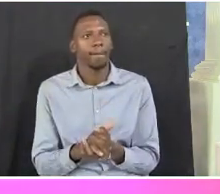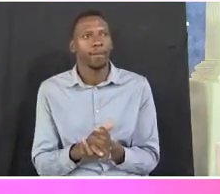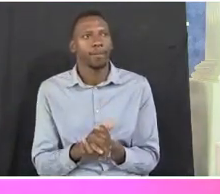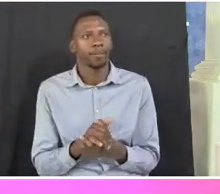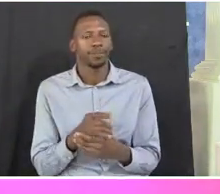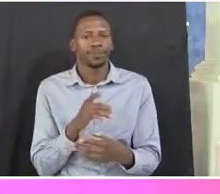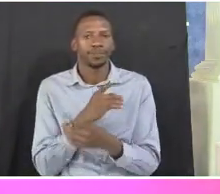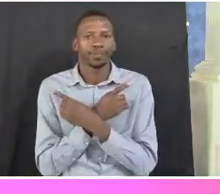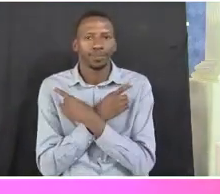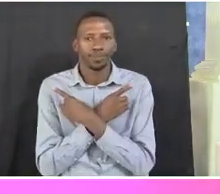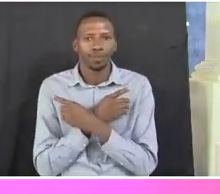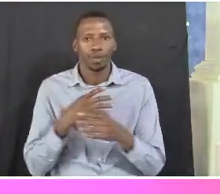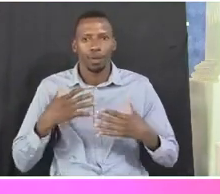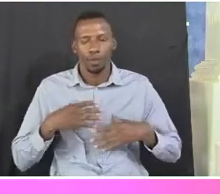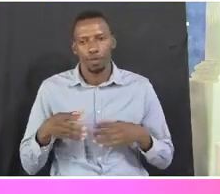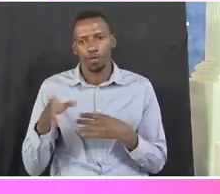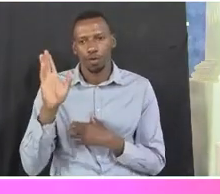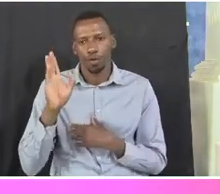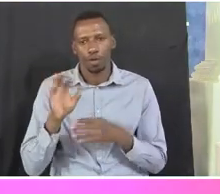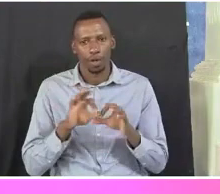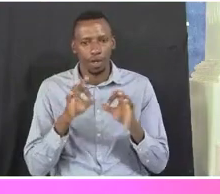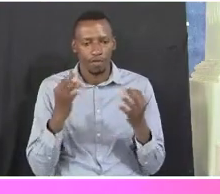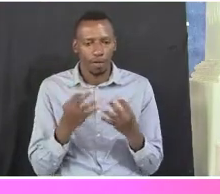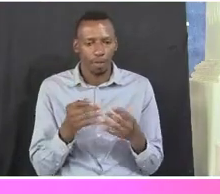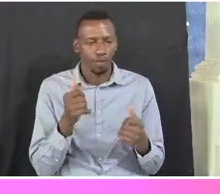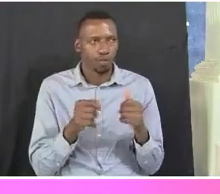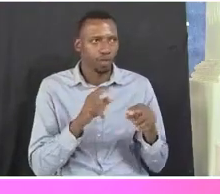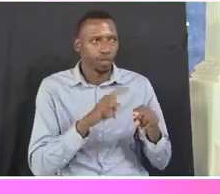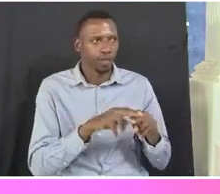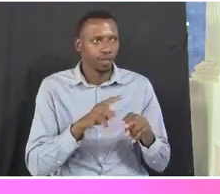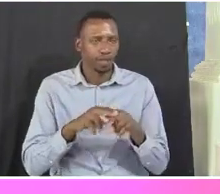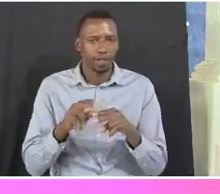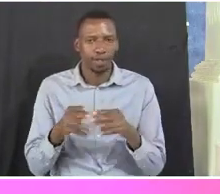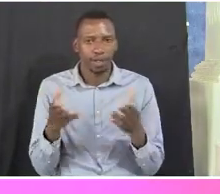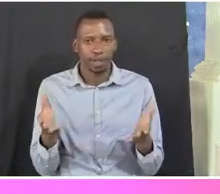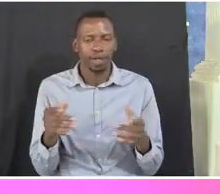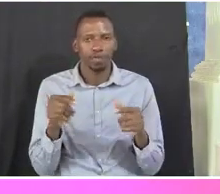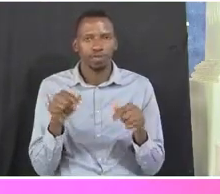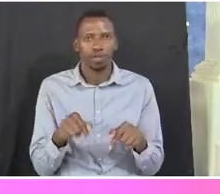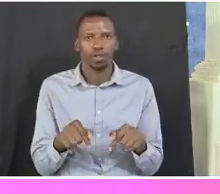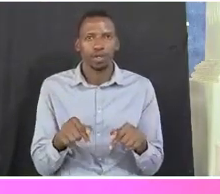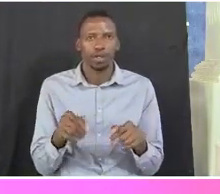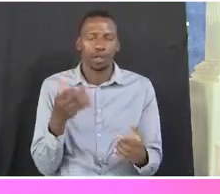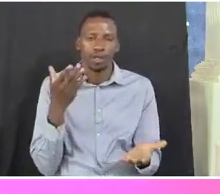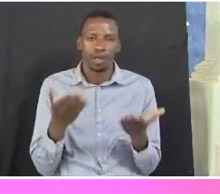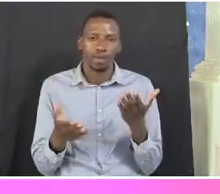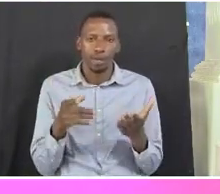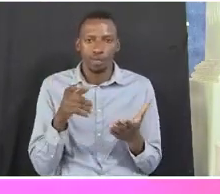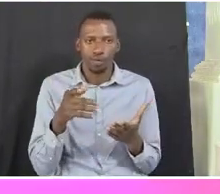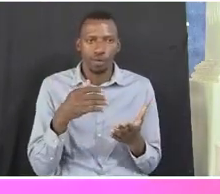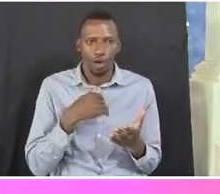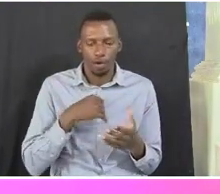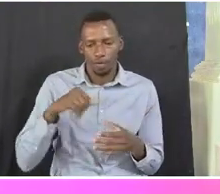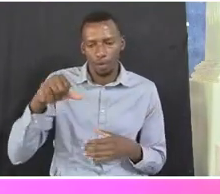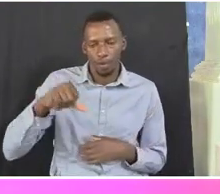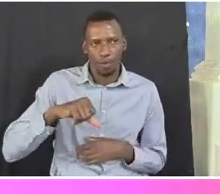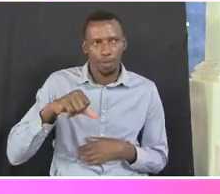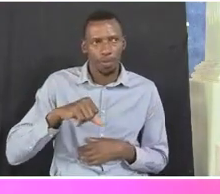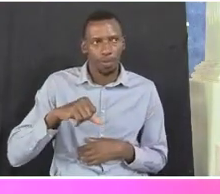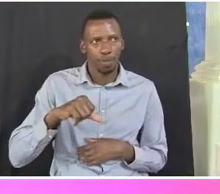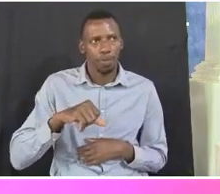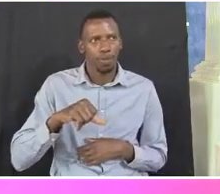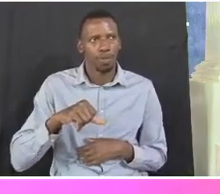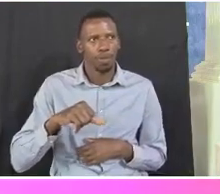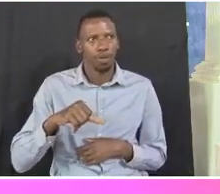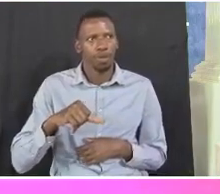Dear people of God, families seated here today, there are chances we have committed adultery by bowing to other